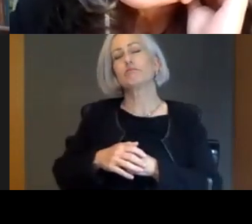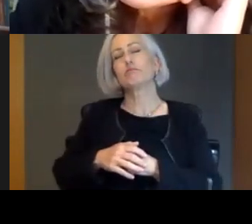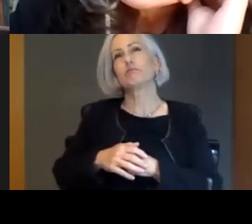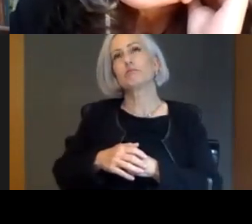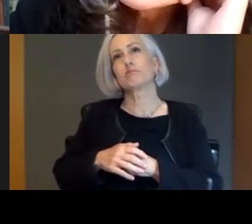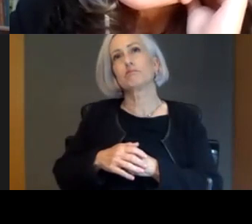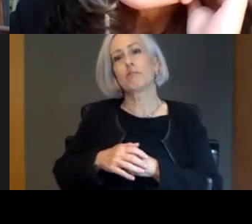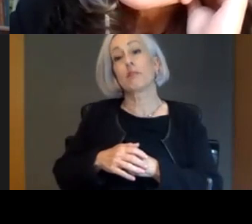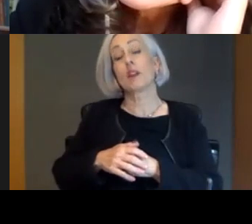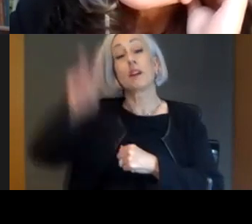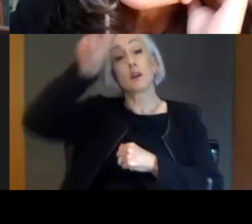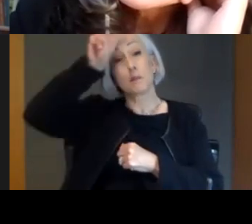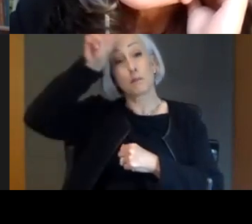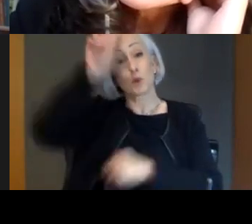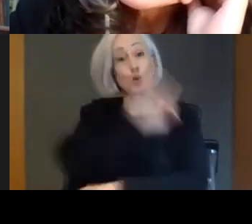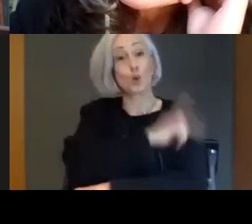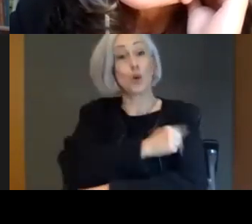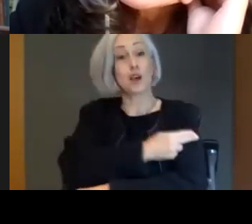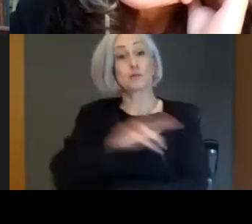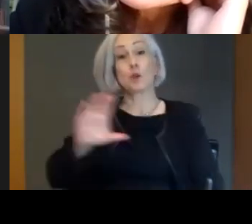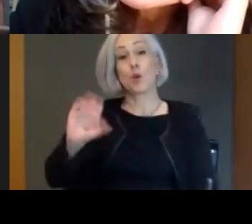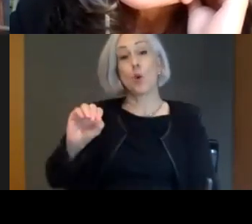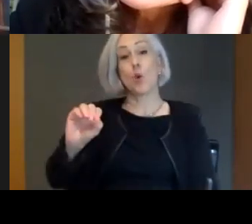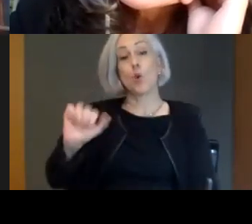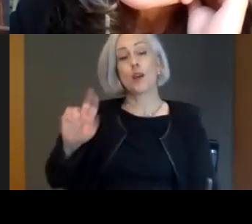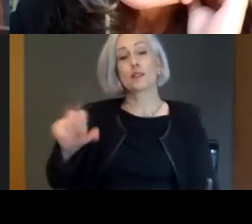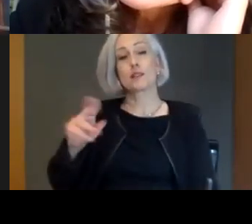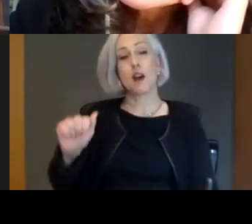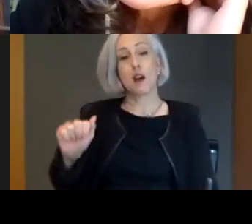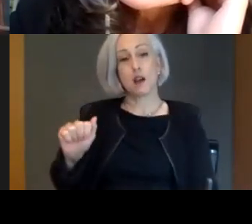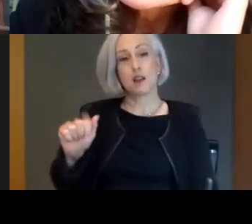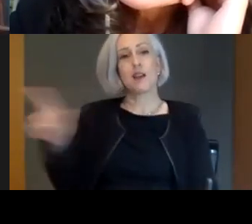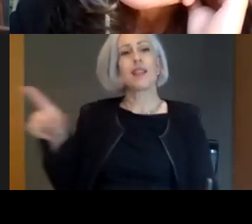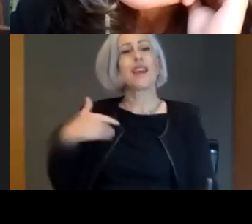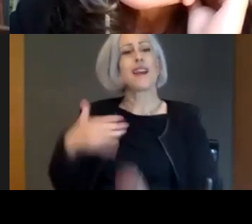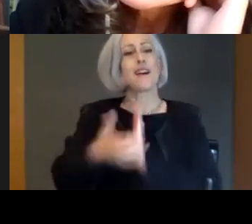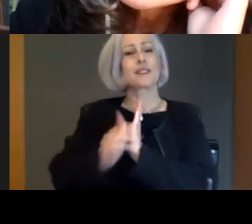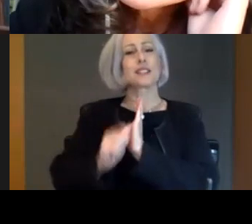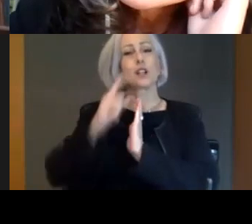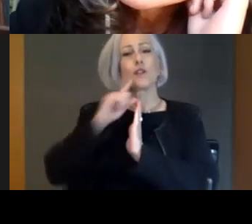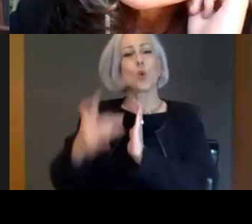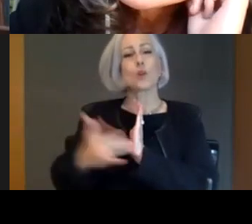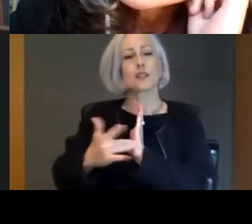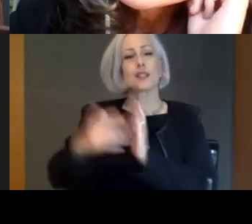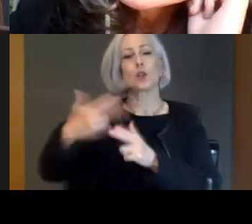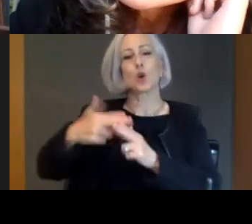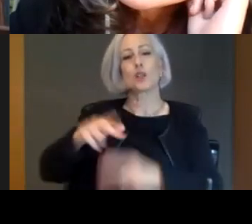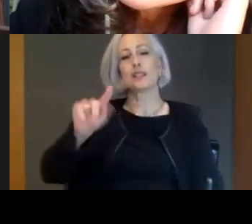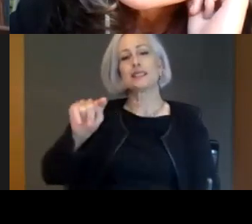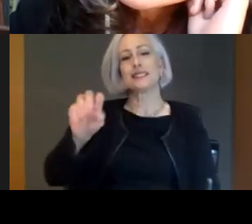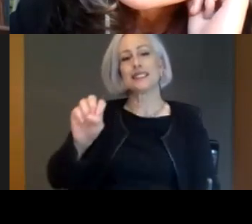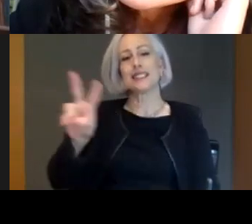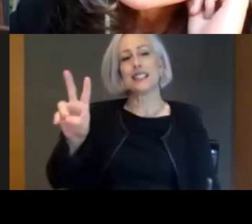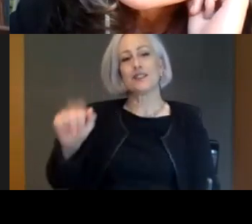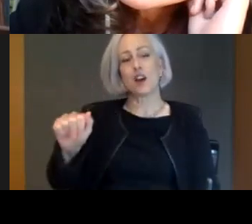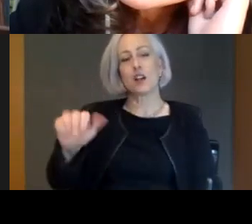in Peru at the Hospital Oasa, they're skilled in using a type of technique. It's called TIVA, total intravenous